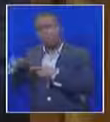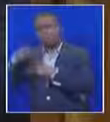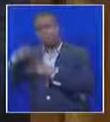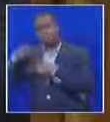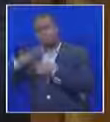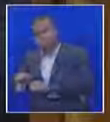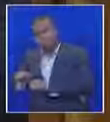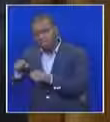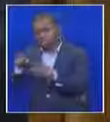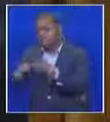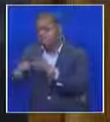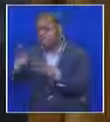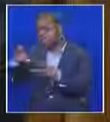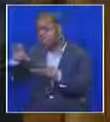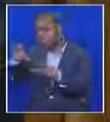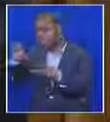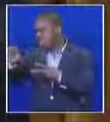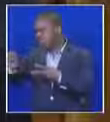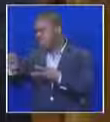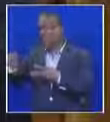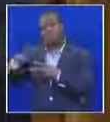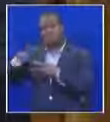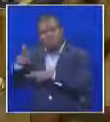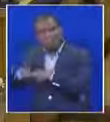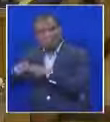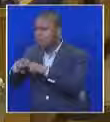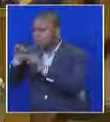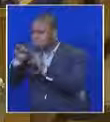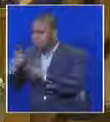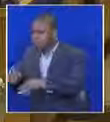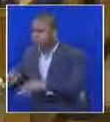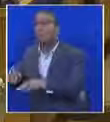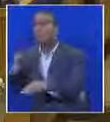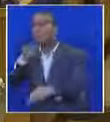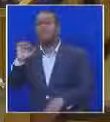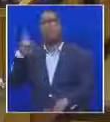chairpersons that have been in SAA. It's not for the first time.